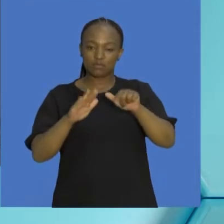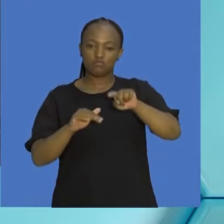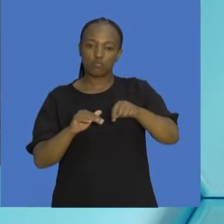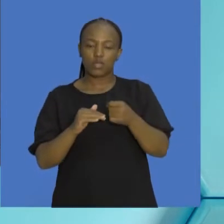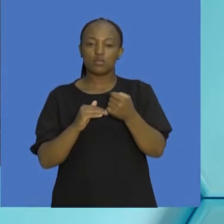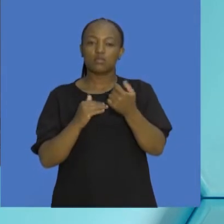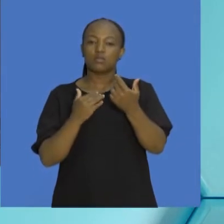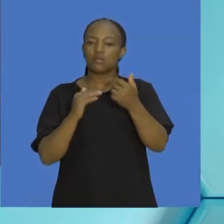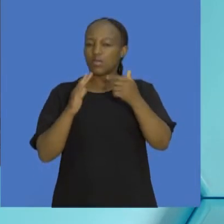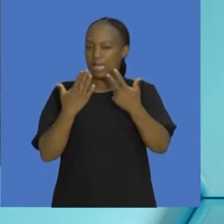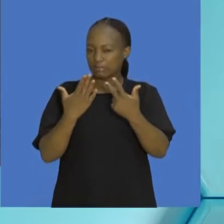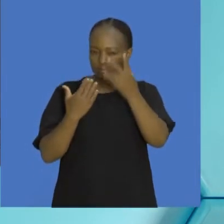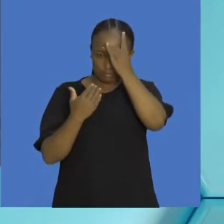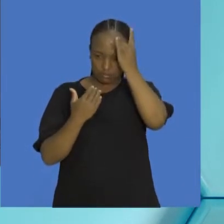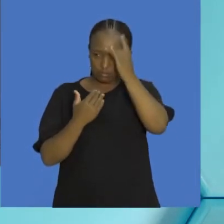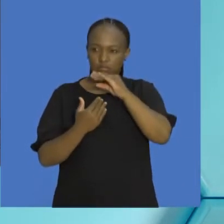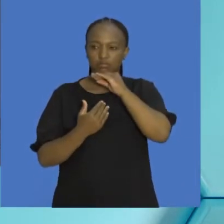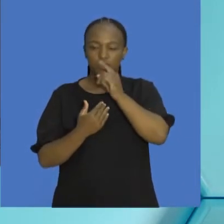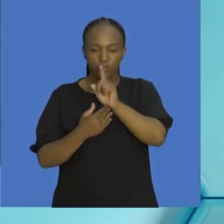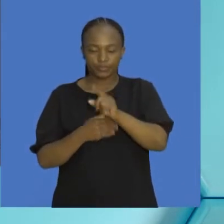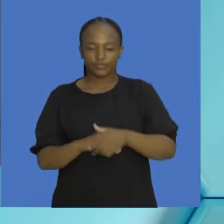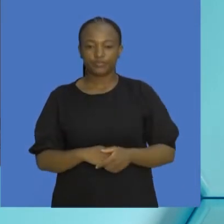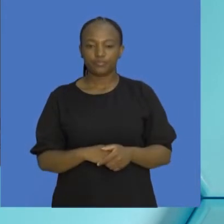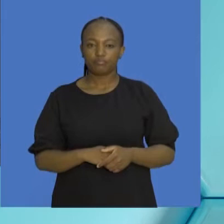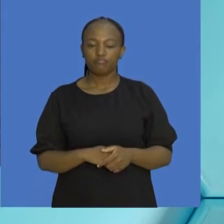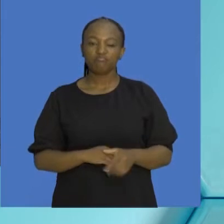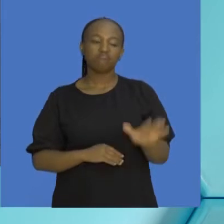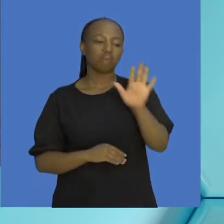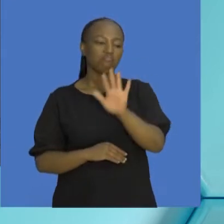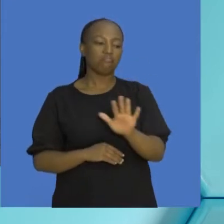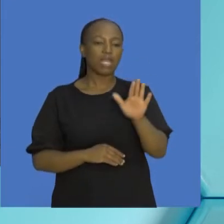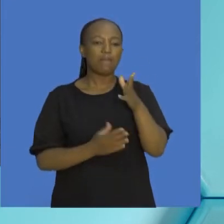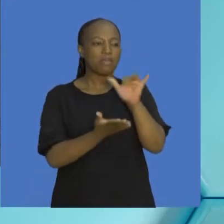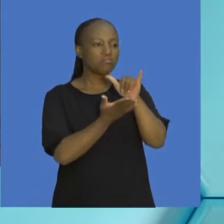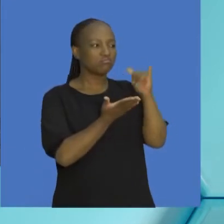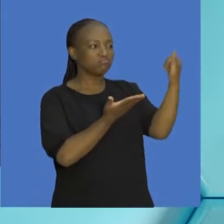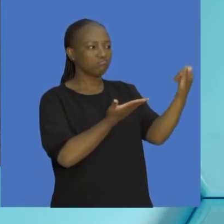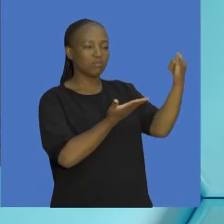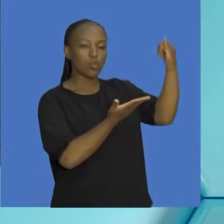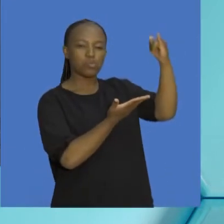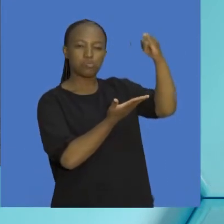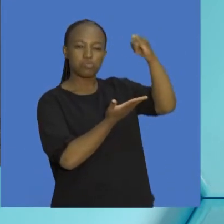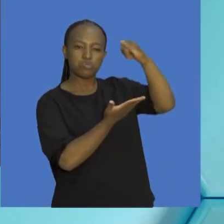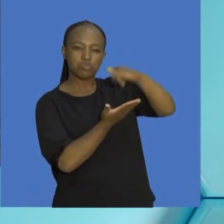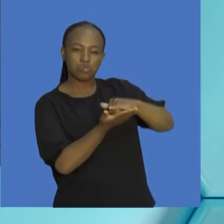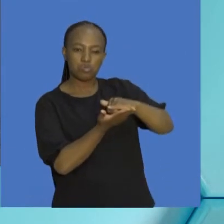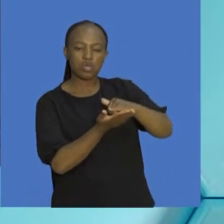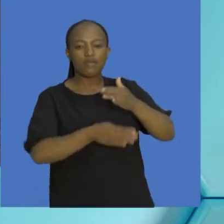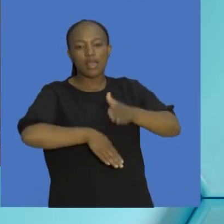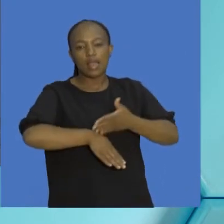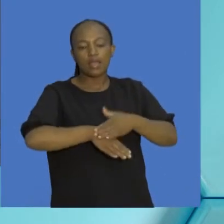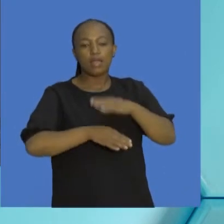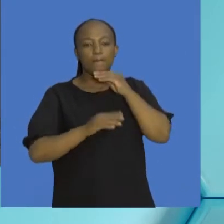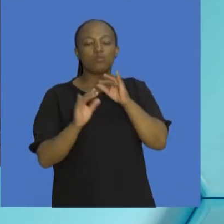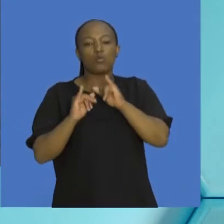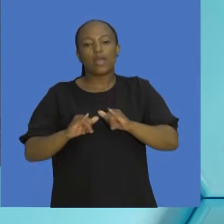16.8 minutes. What does it mean? On average, if an aircraft is late, you have to wait for